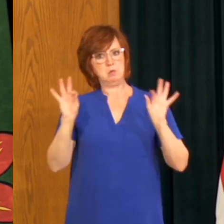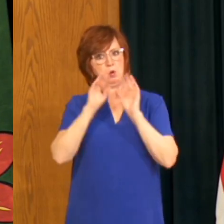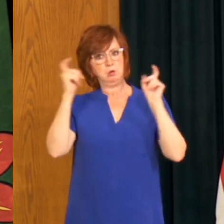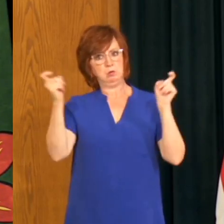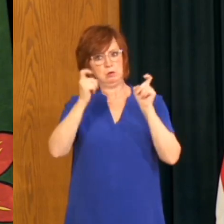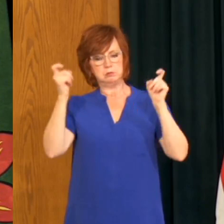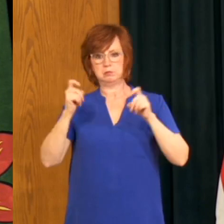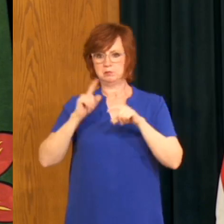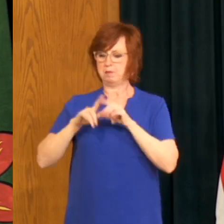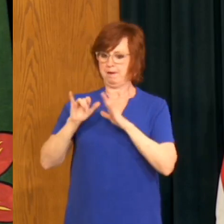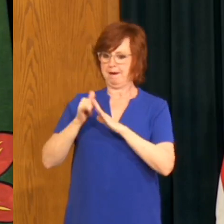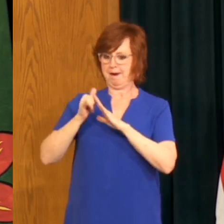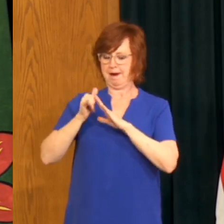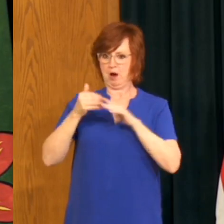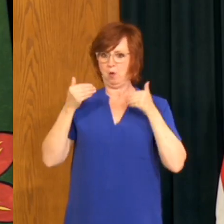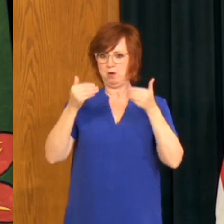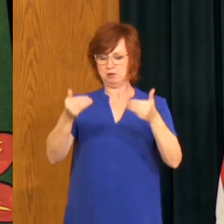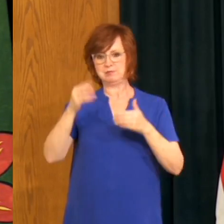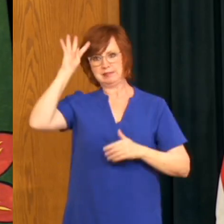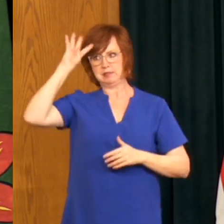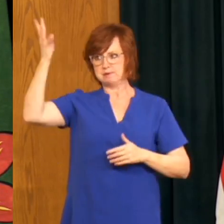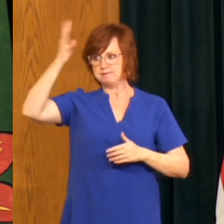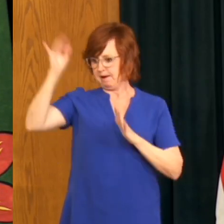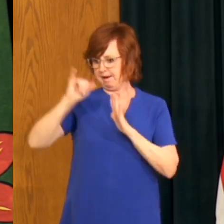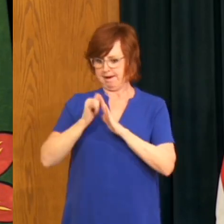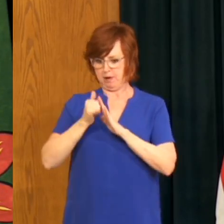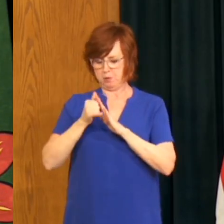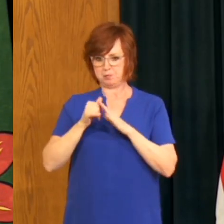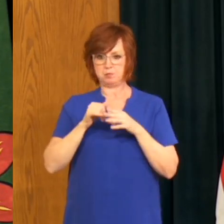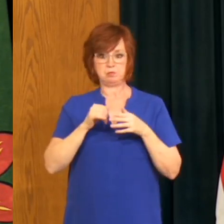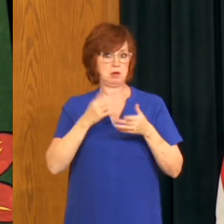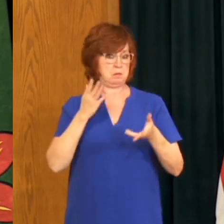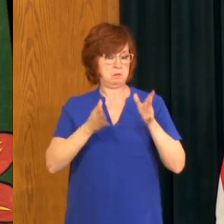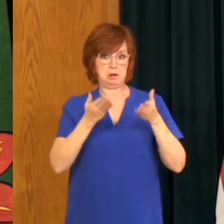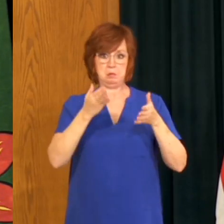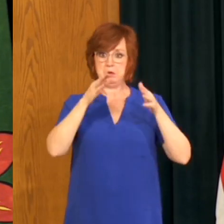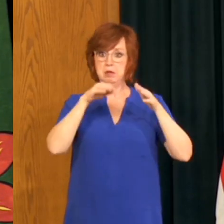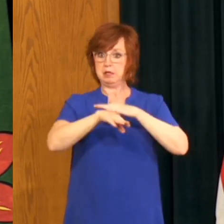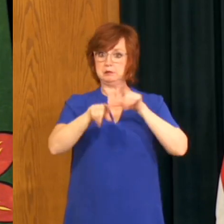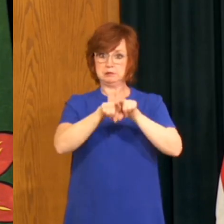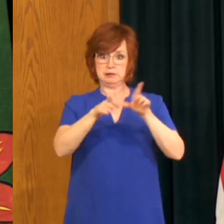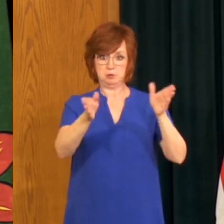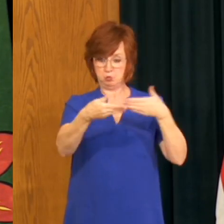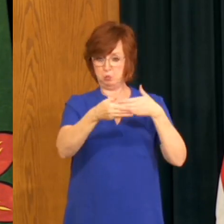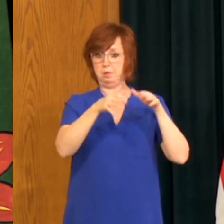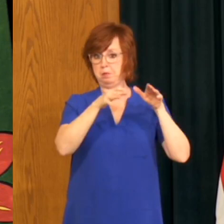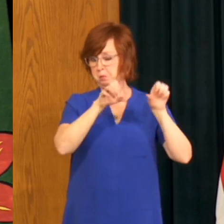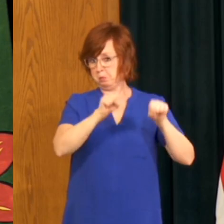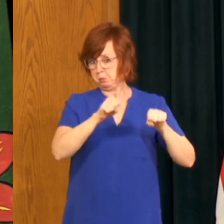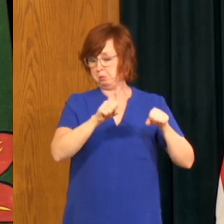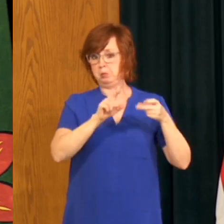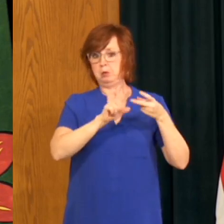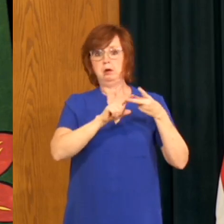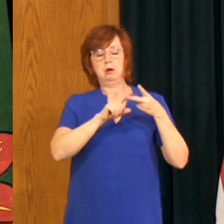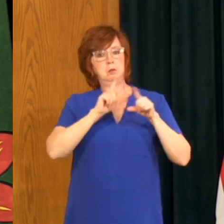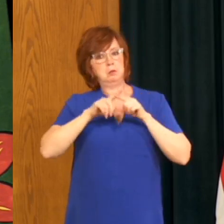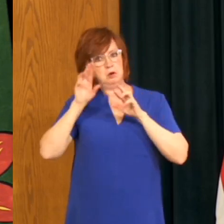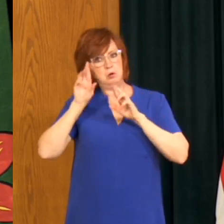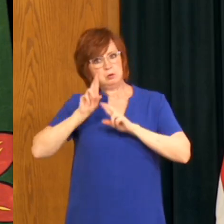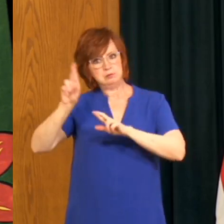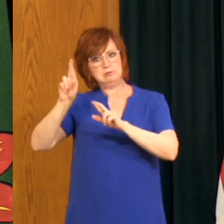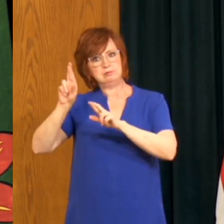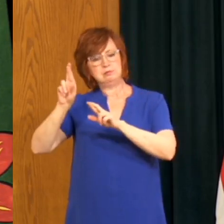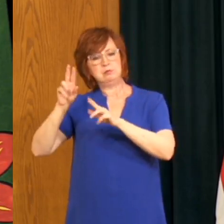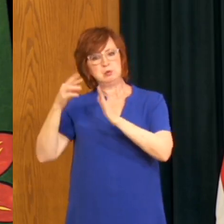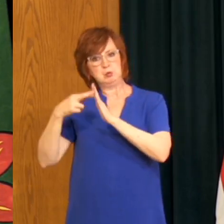ways. We would ask that these events, which could include in-person ceremonies, respect all of the public health recommendations and